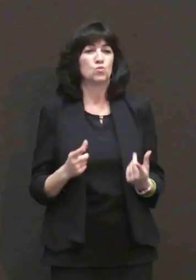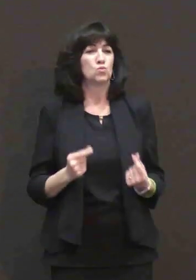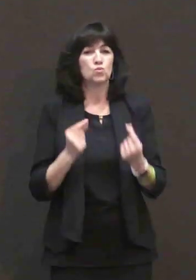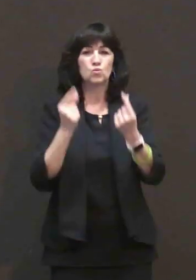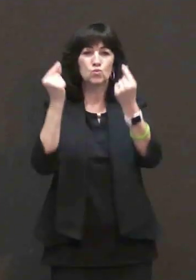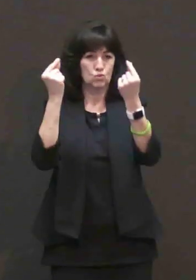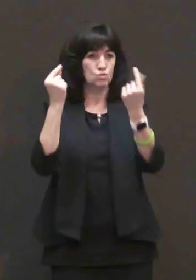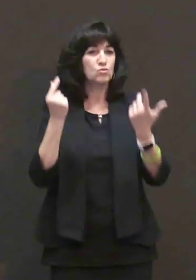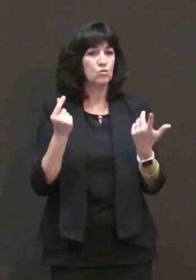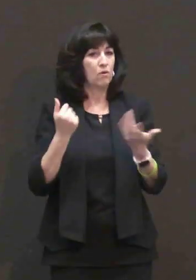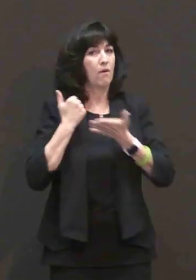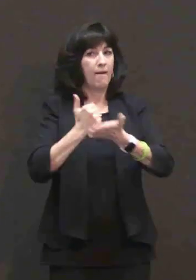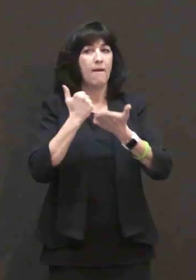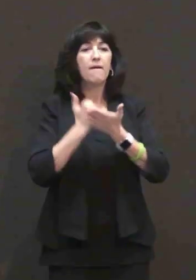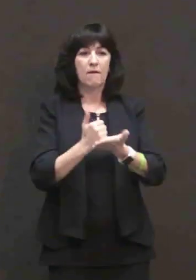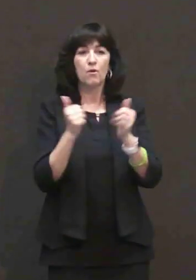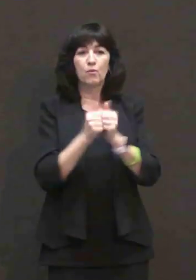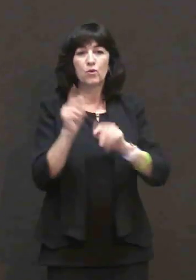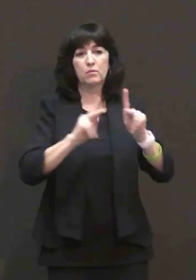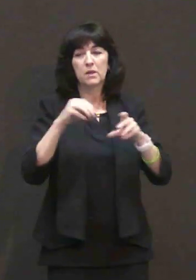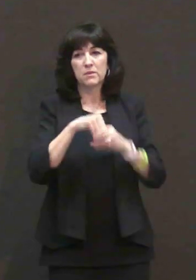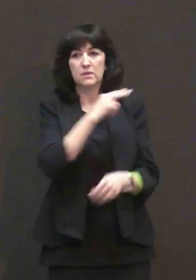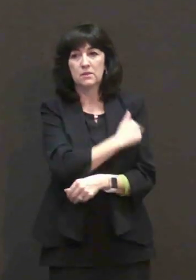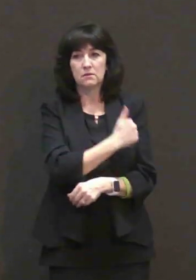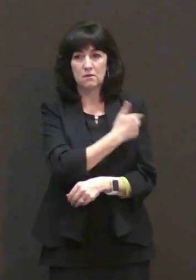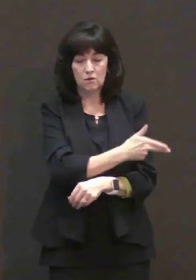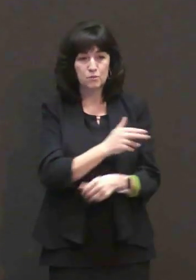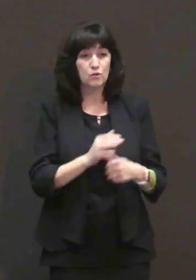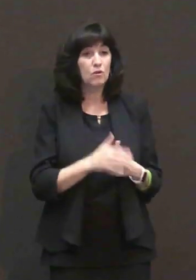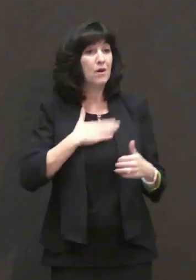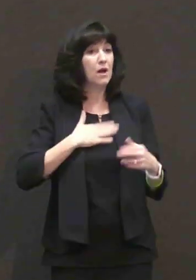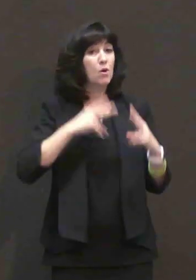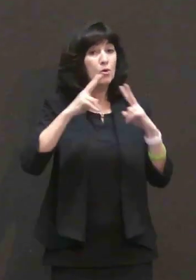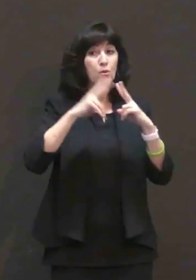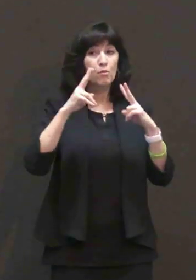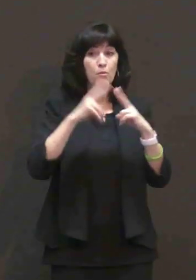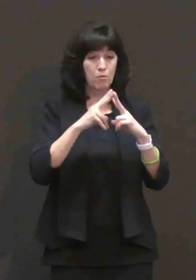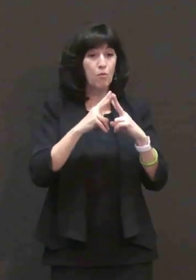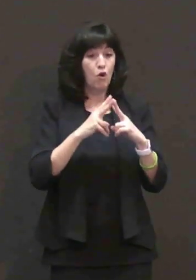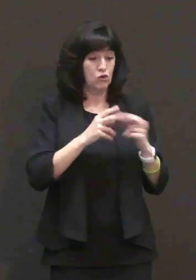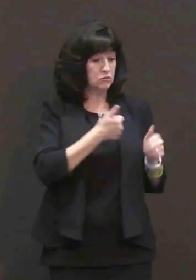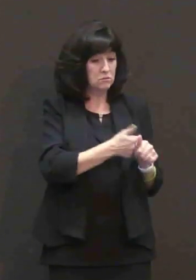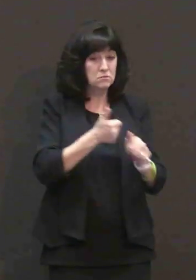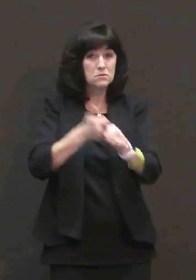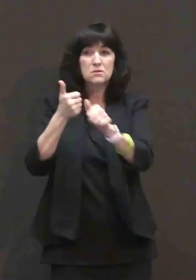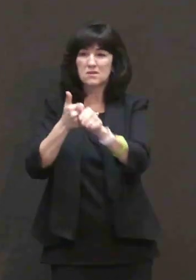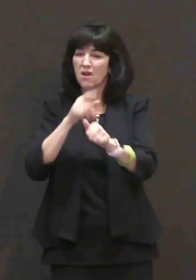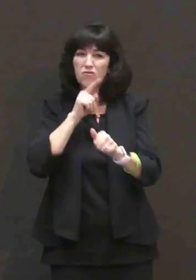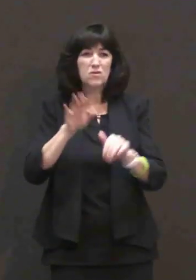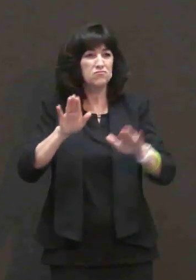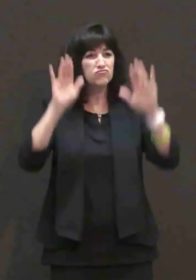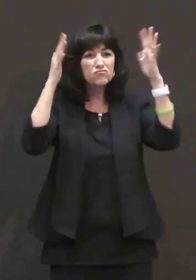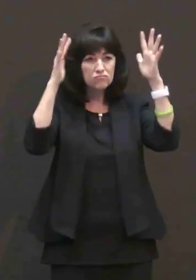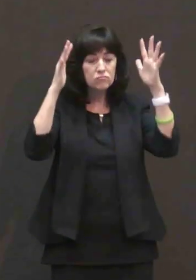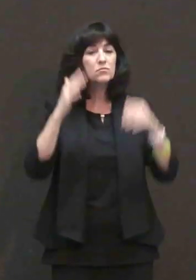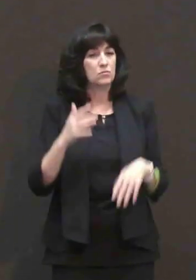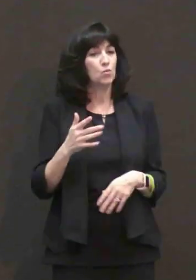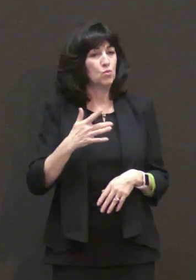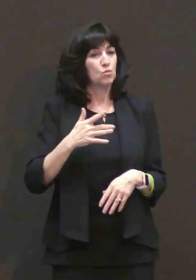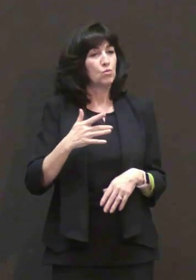would the state step in and assist them. And I will tell you, the partnership and collaboration they're doing amongst themselves is phenomenal. We are